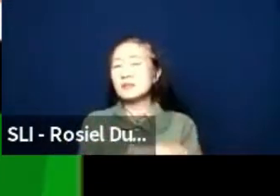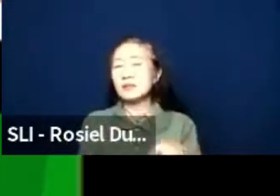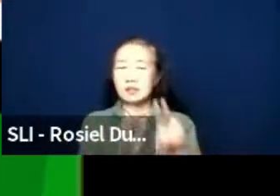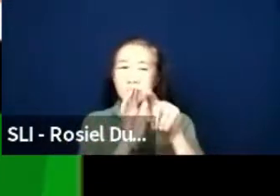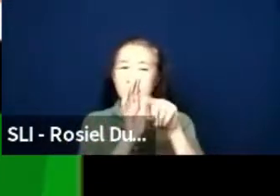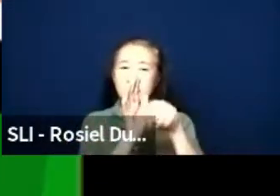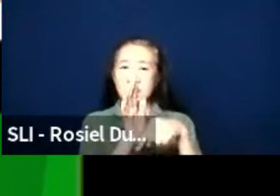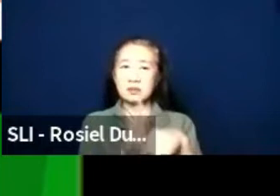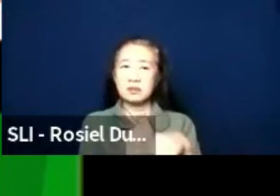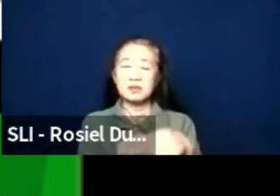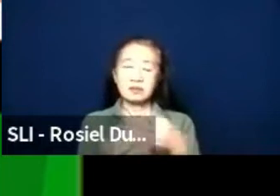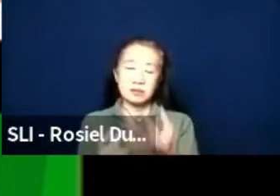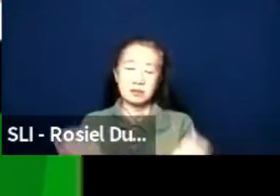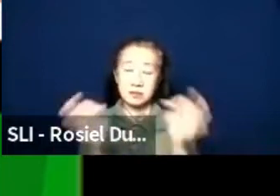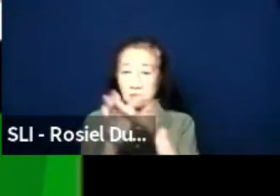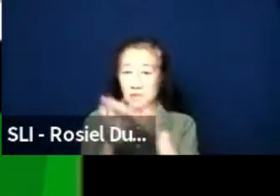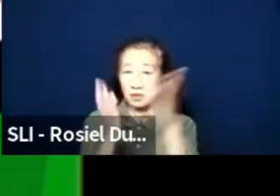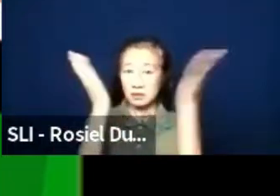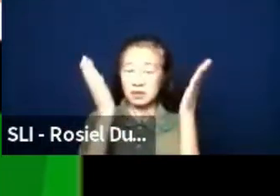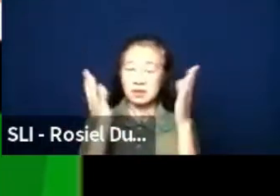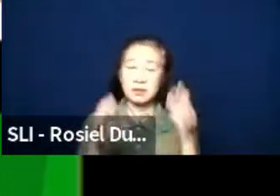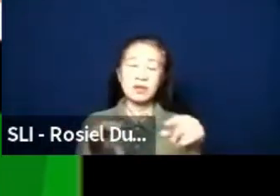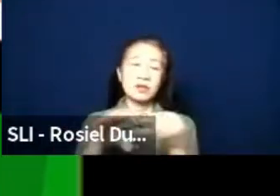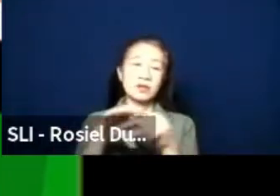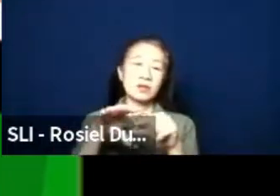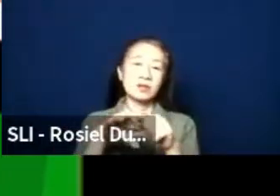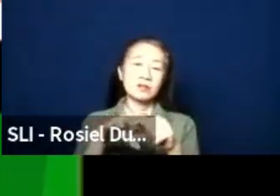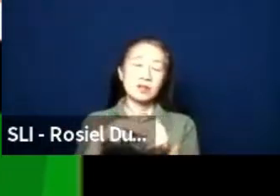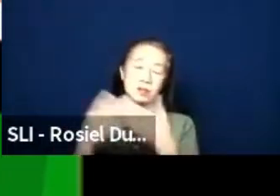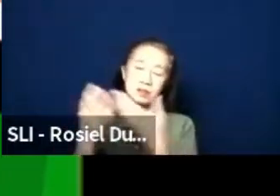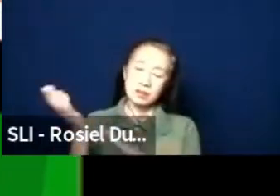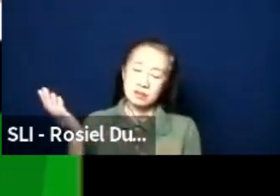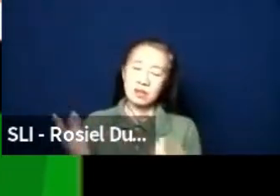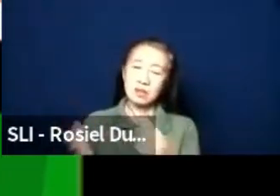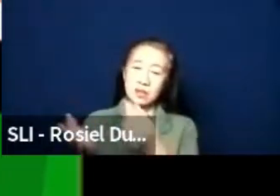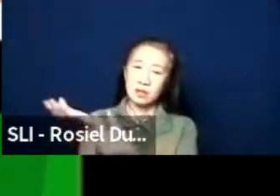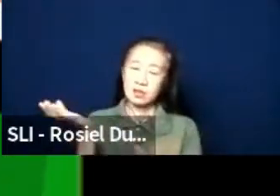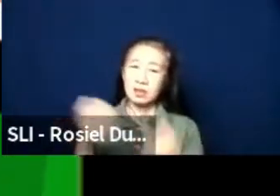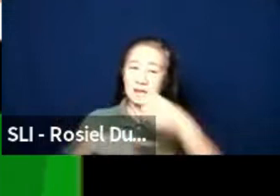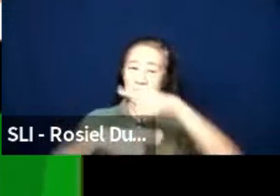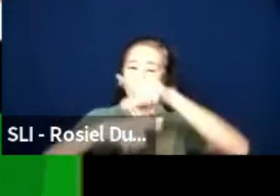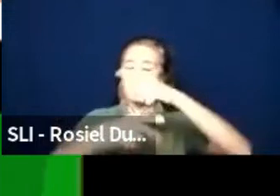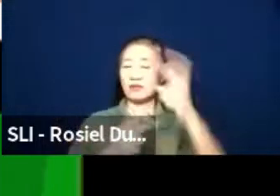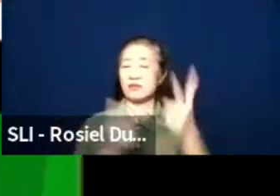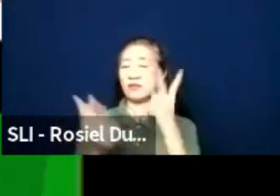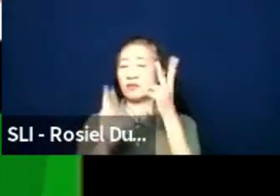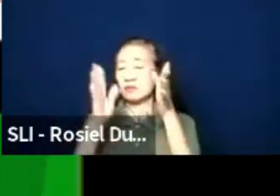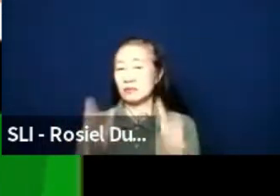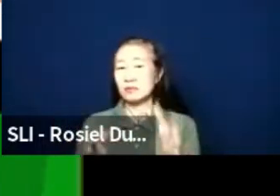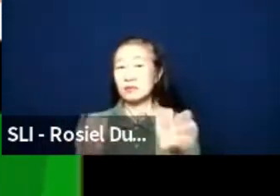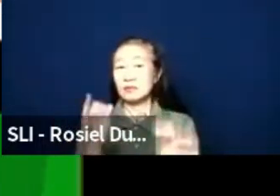Essential services, such as grocery, are still fine to do. Limit visitors if possible.